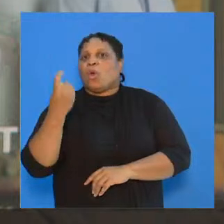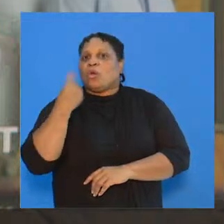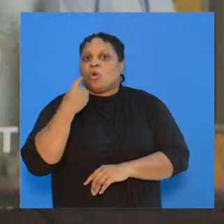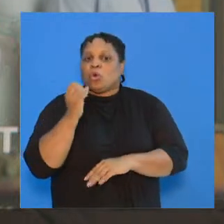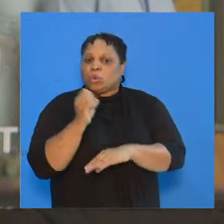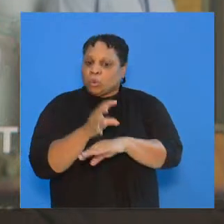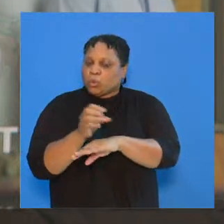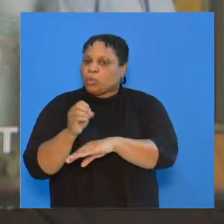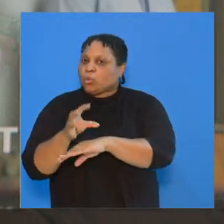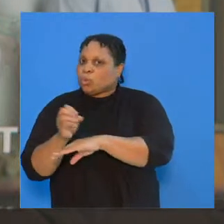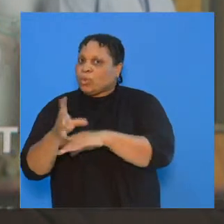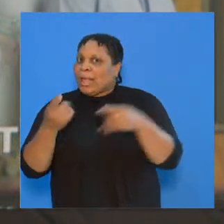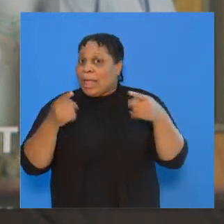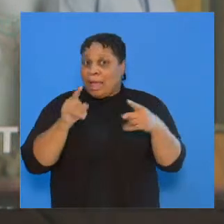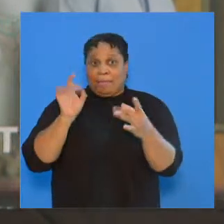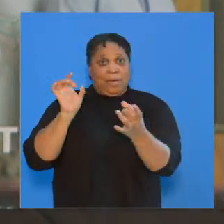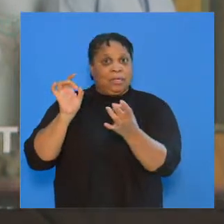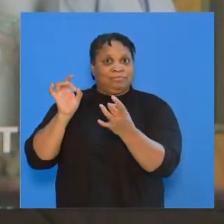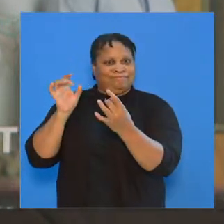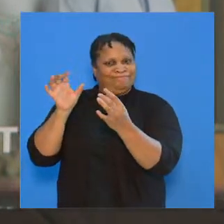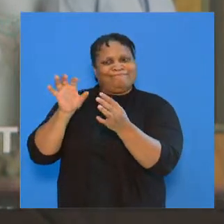taking place online on